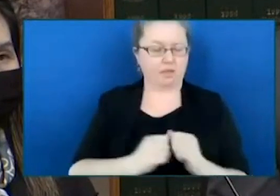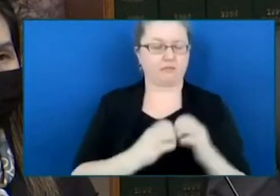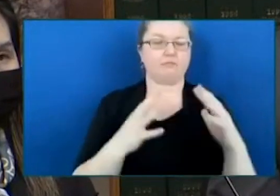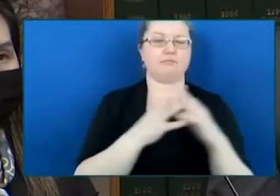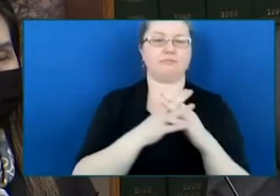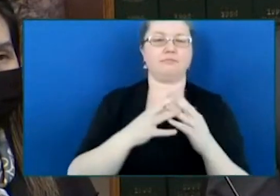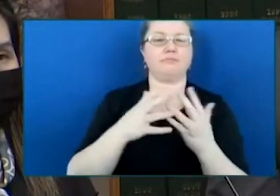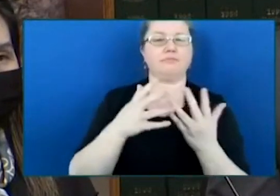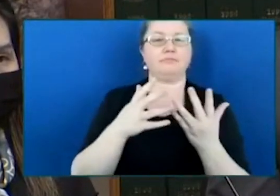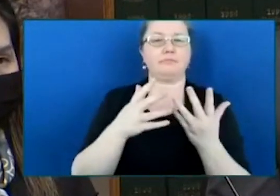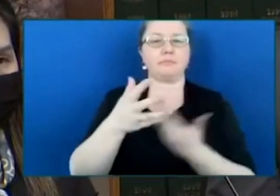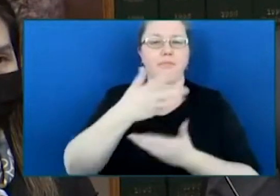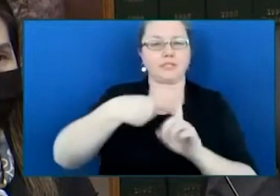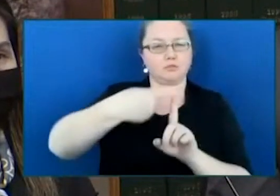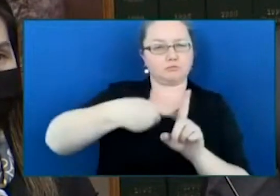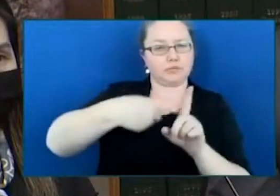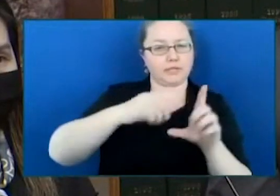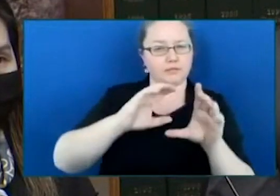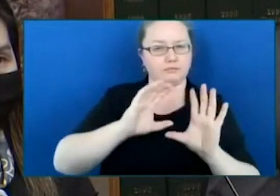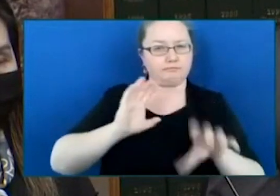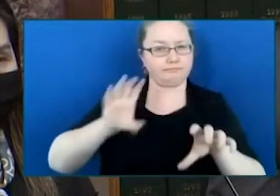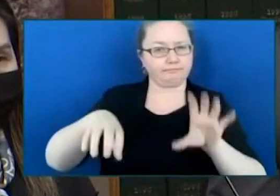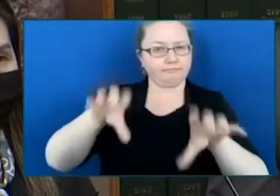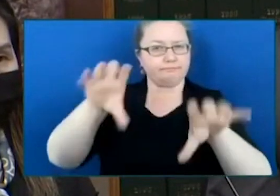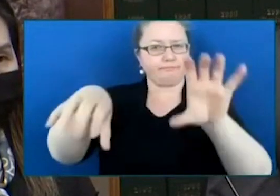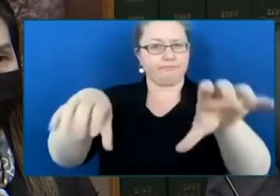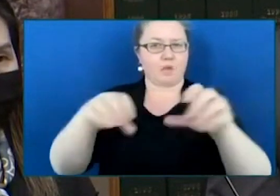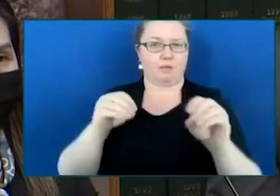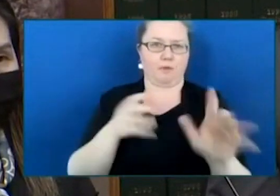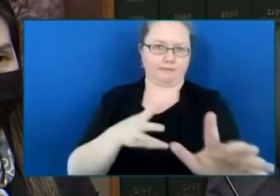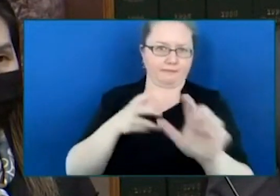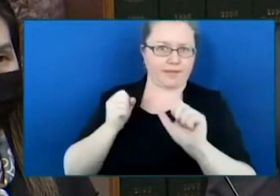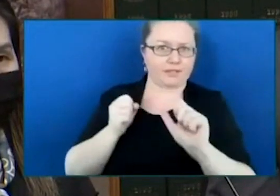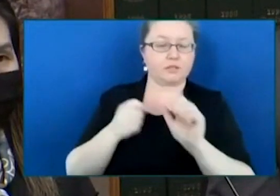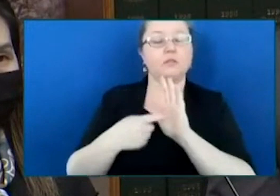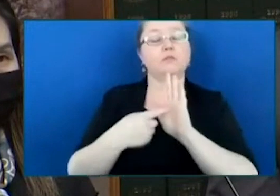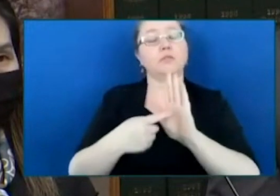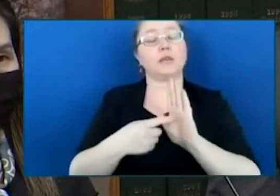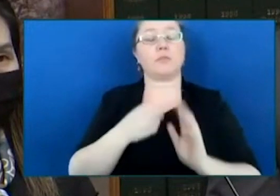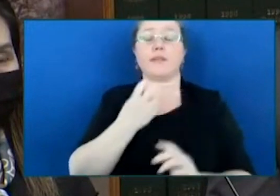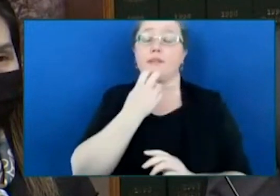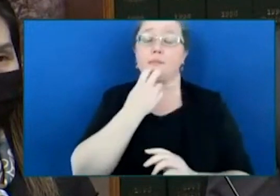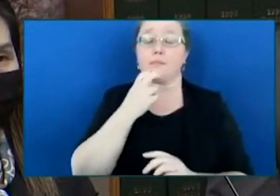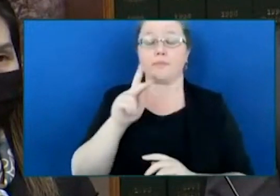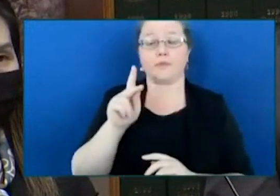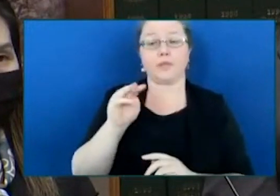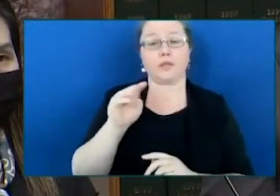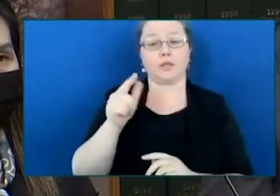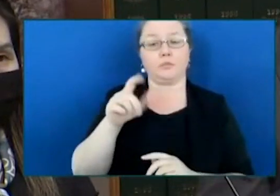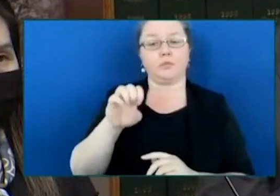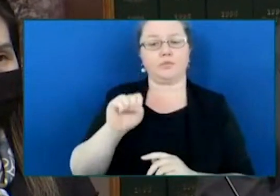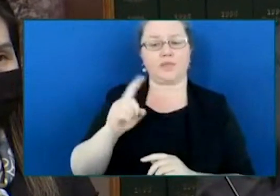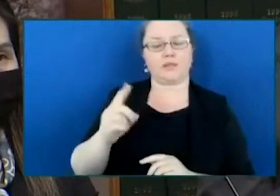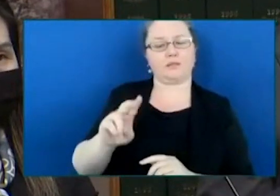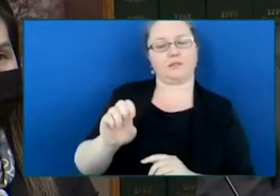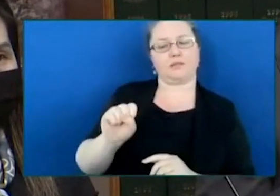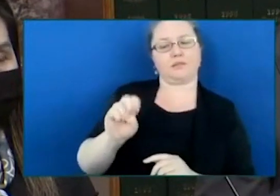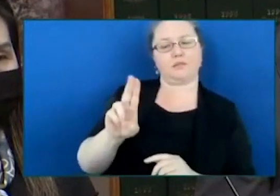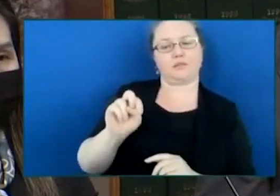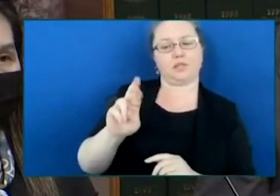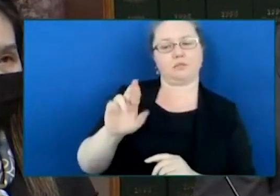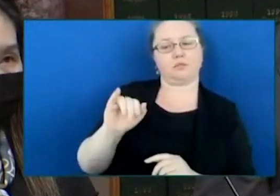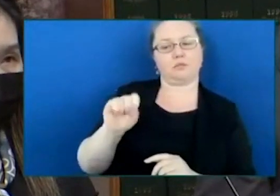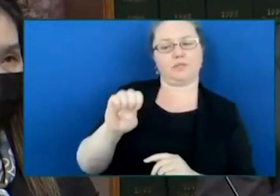rentals and to do it faster. Mr. Speaker, the new Sunrise Centre in Kamloops is a great example of a program in action. 3 years